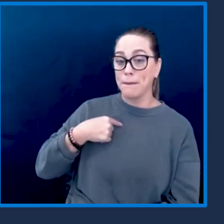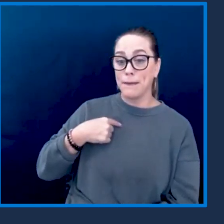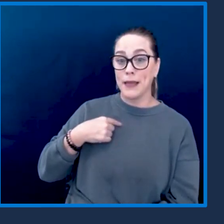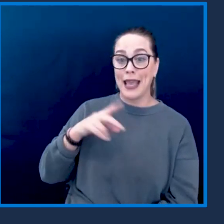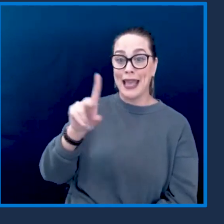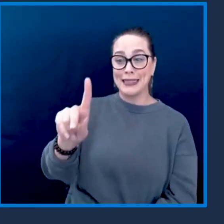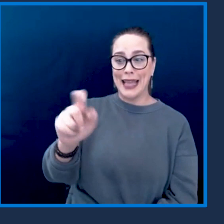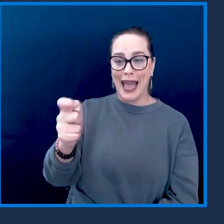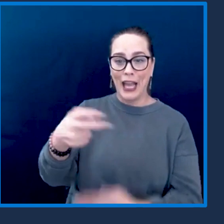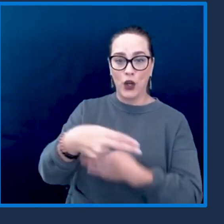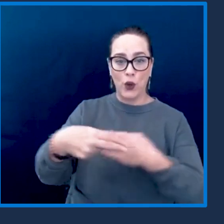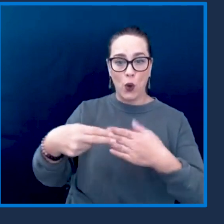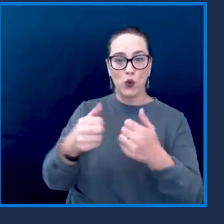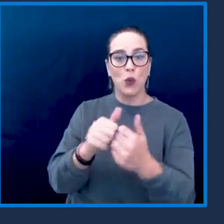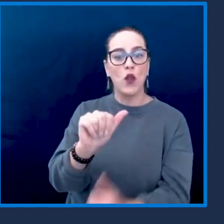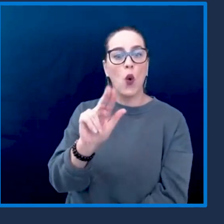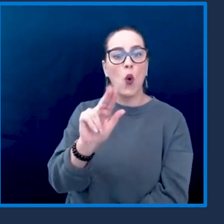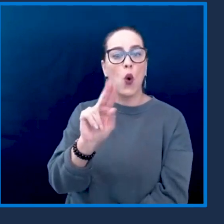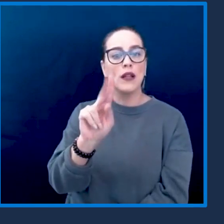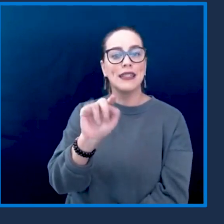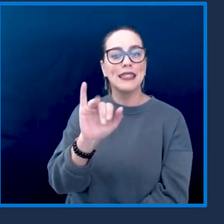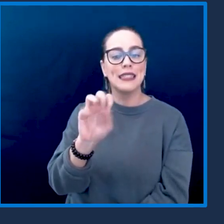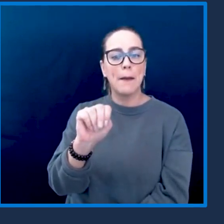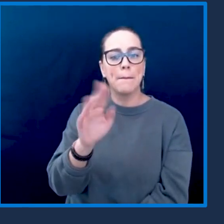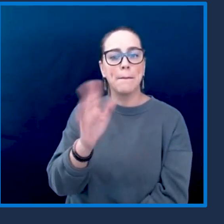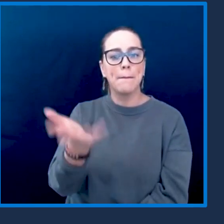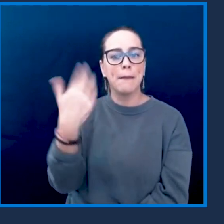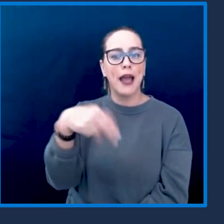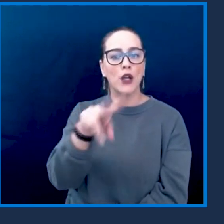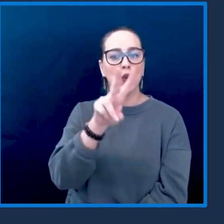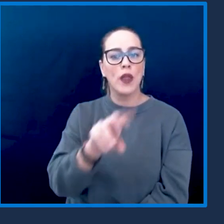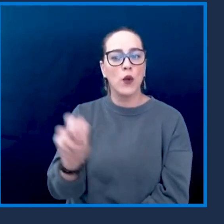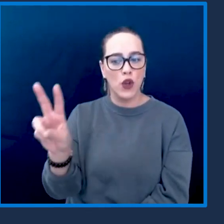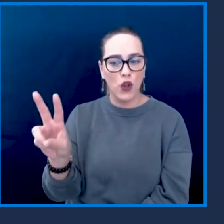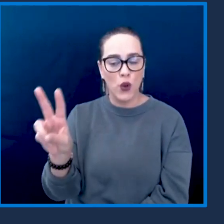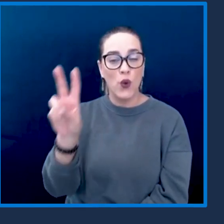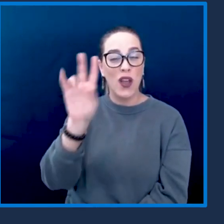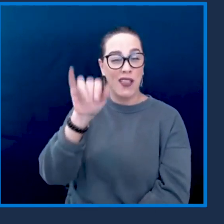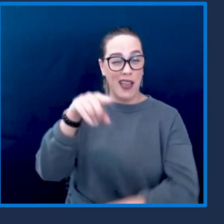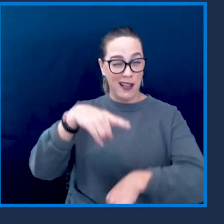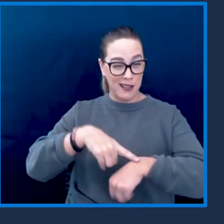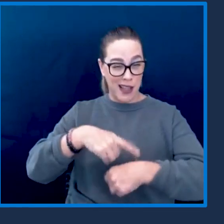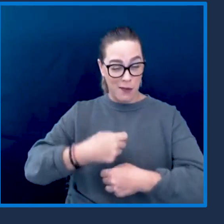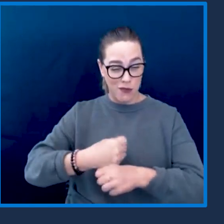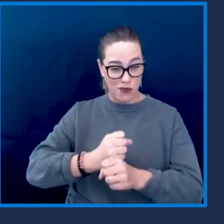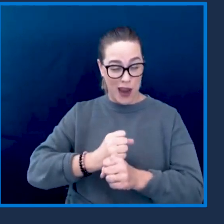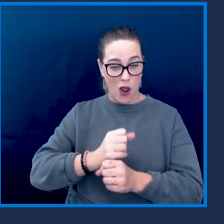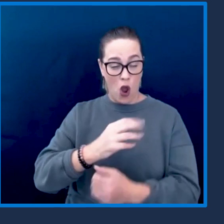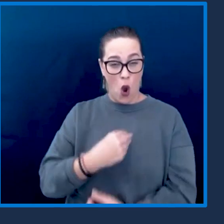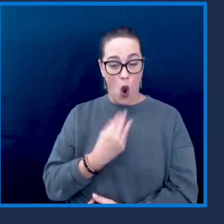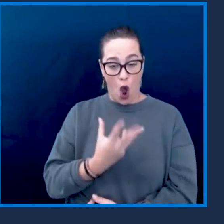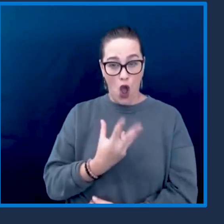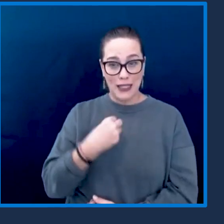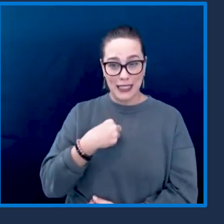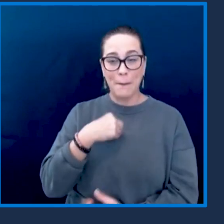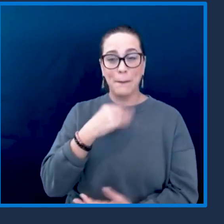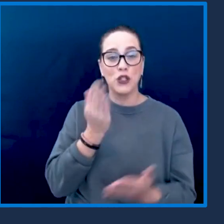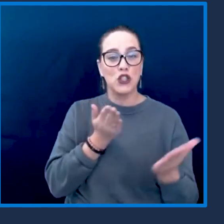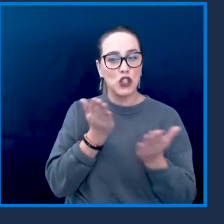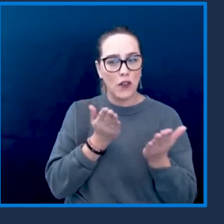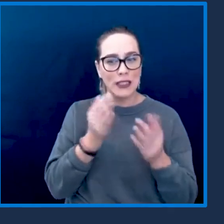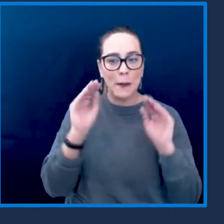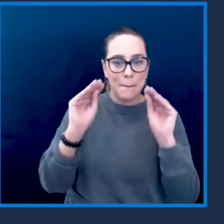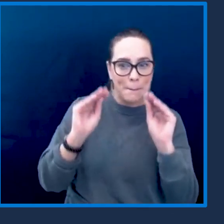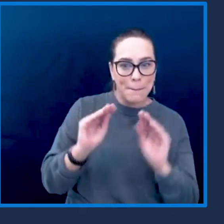2002. I began my education and career in disability and autism services at that time, starting with teaching parenting classes at United